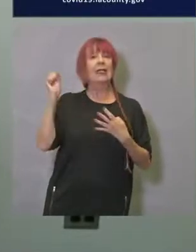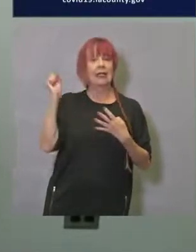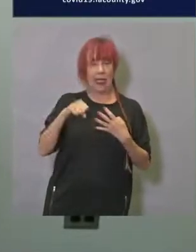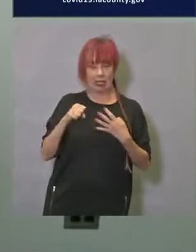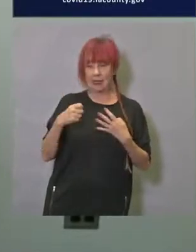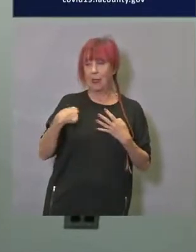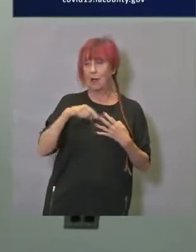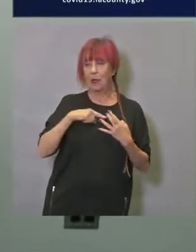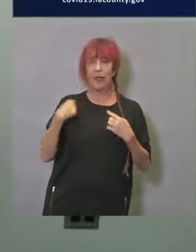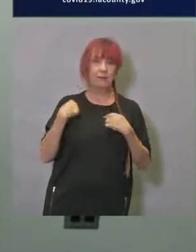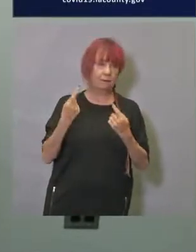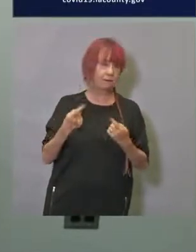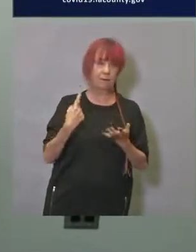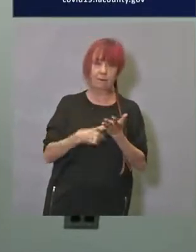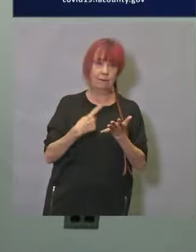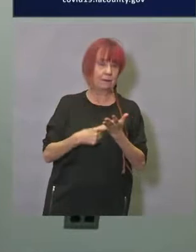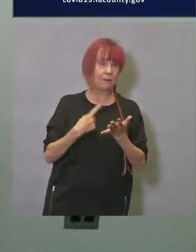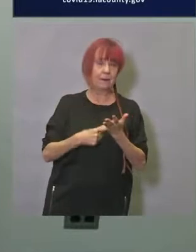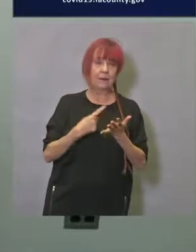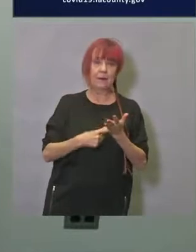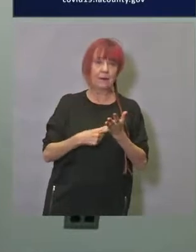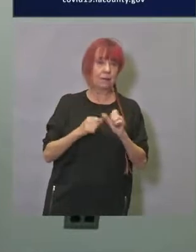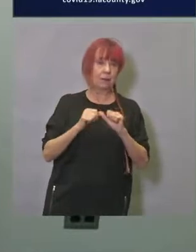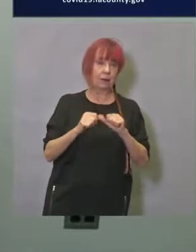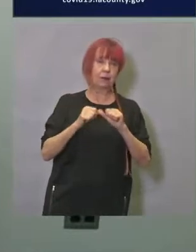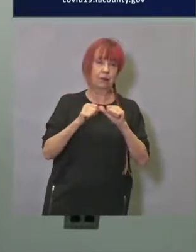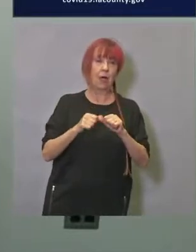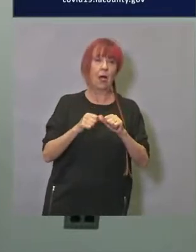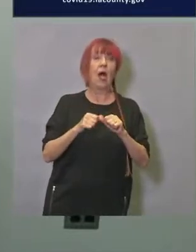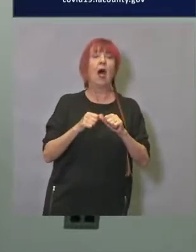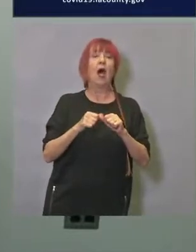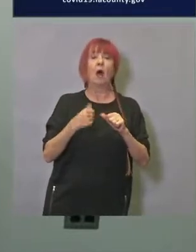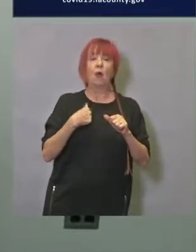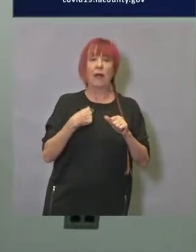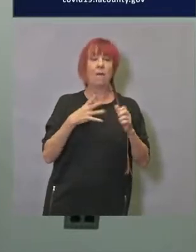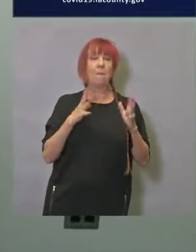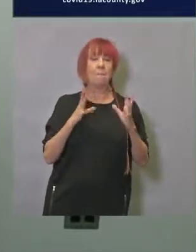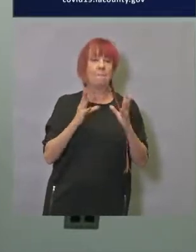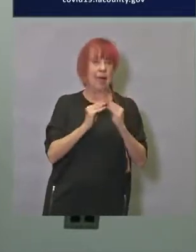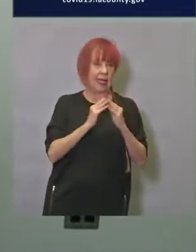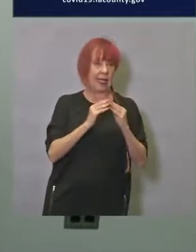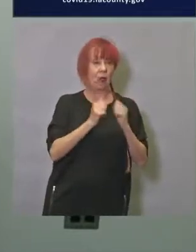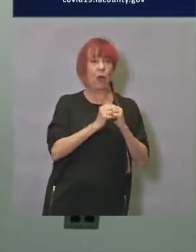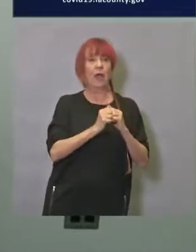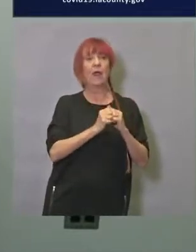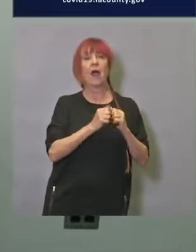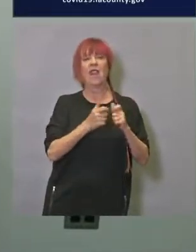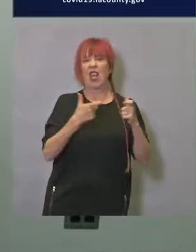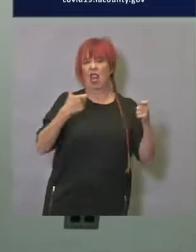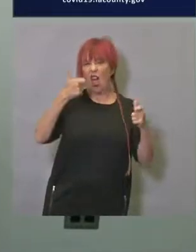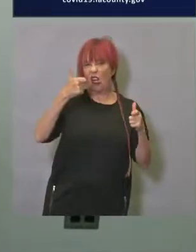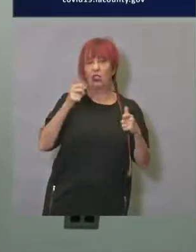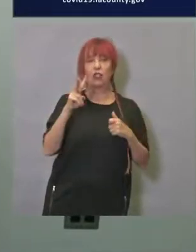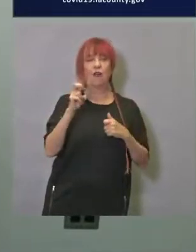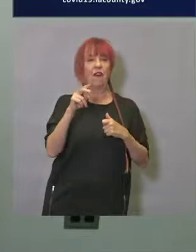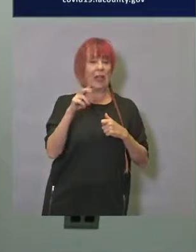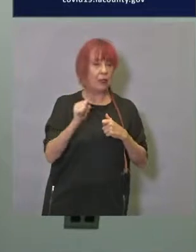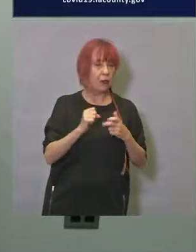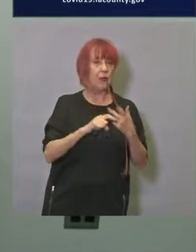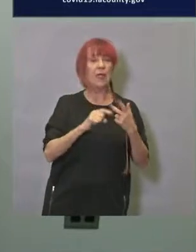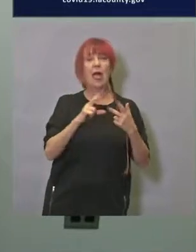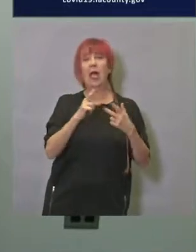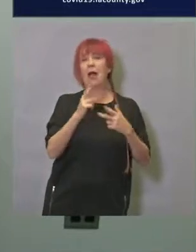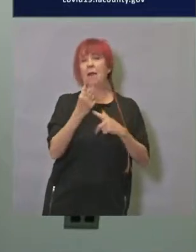talking, almost nonstop with the larger venues, with hotels, and with our labor partners, soliciting all